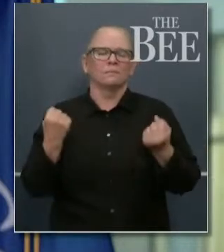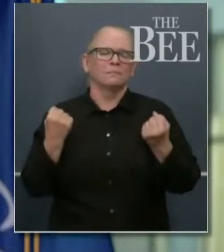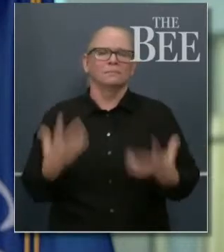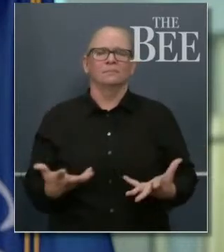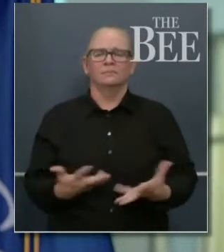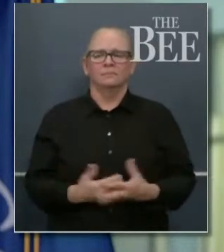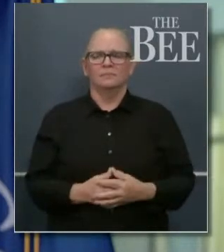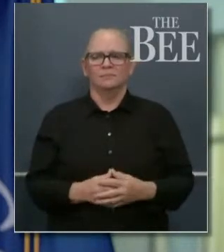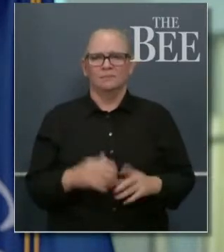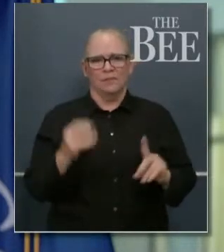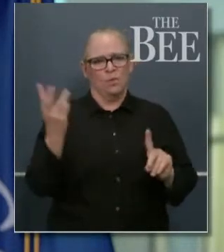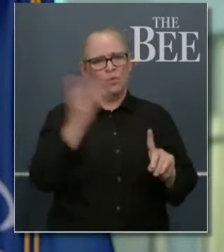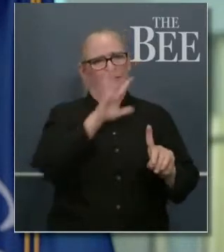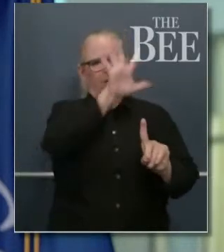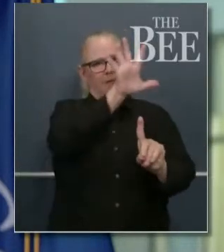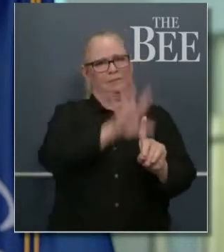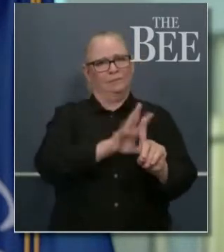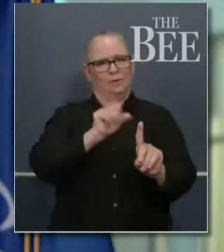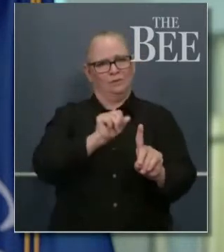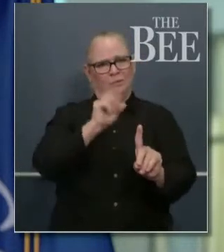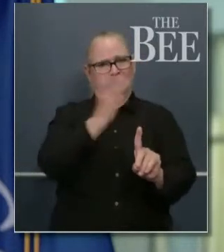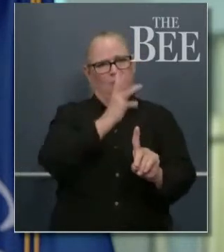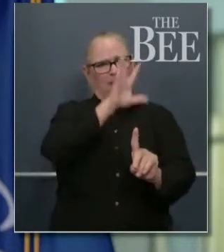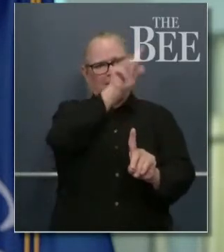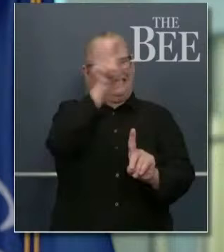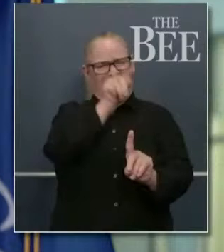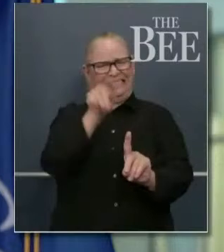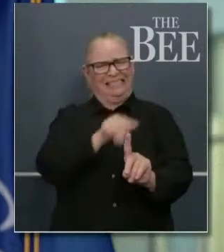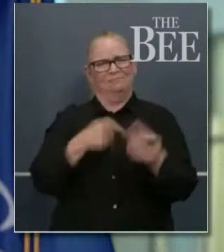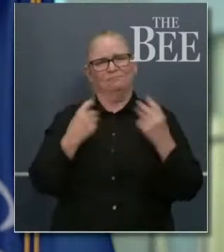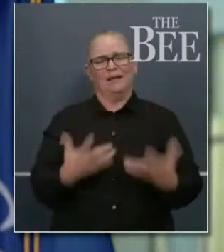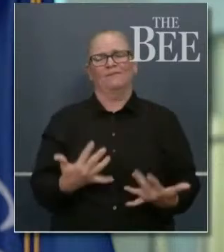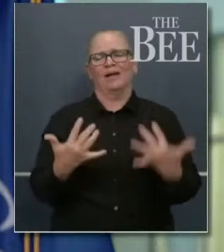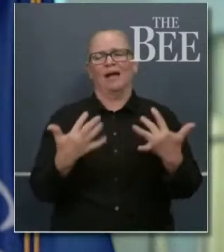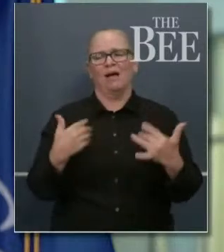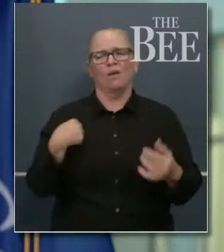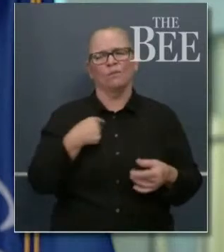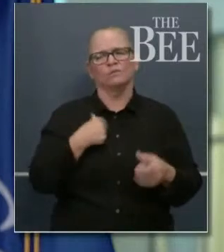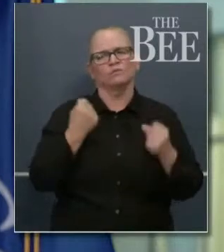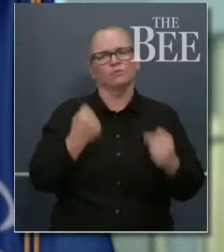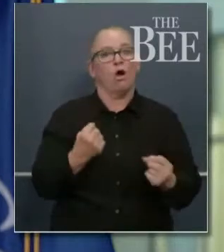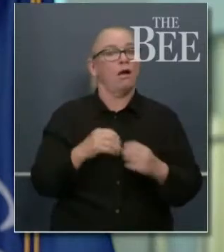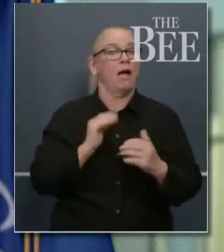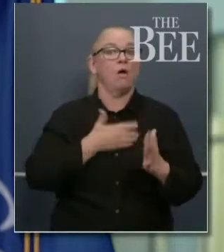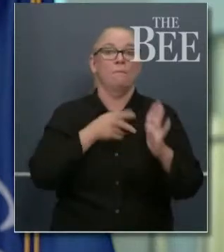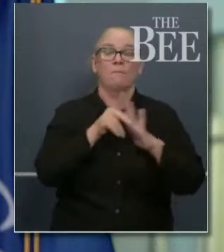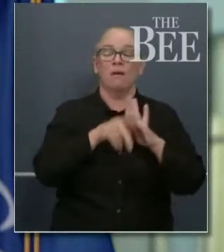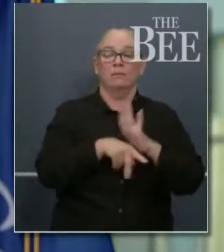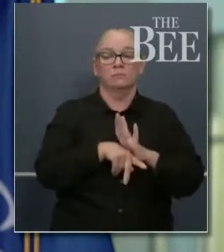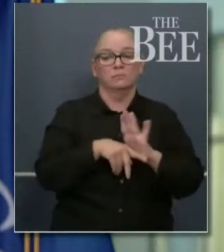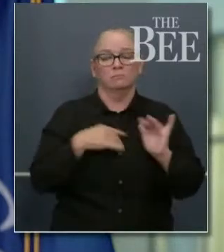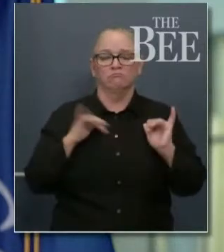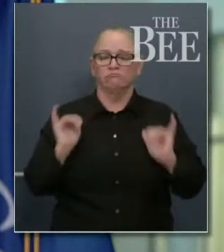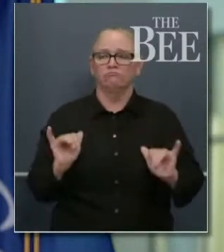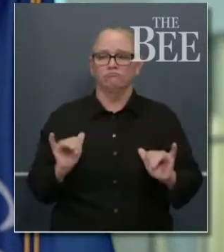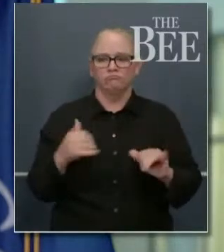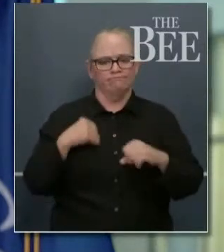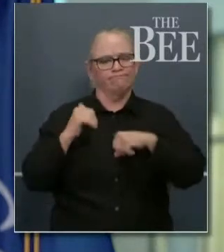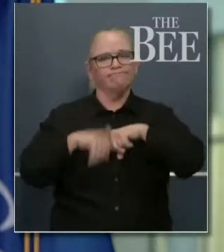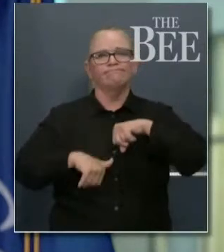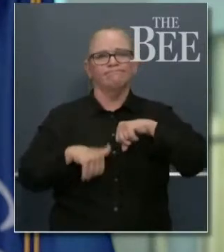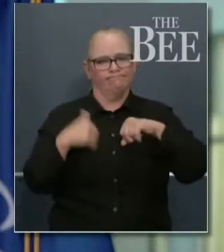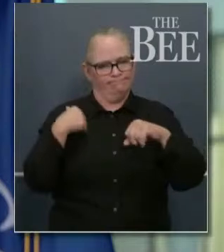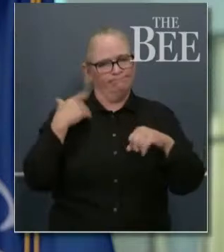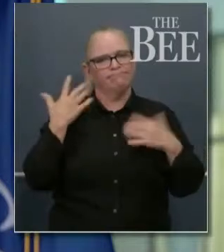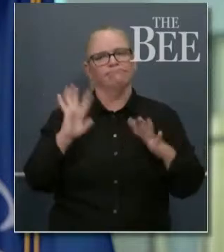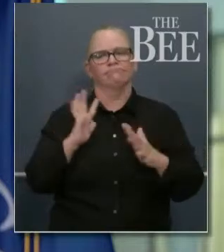States. So we have been forceful in our policy making. We've been forceful in our resolve. We've been forceful and very